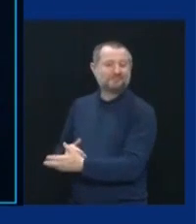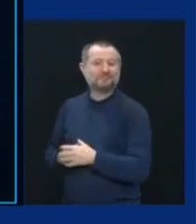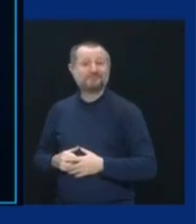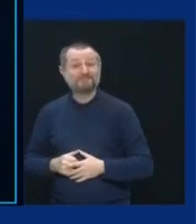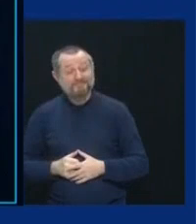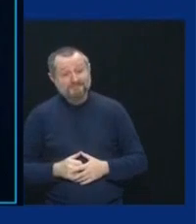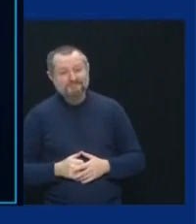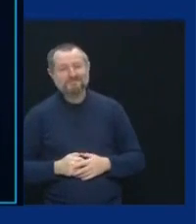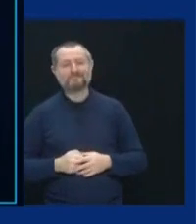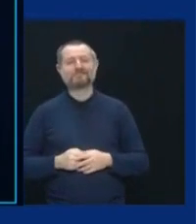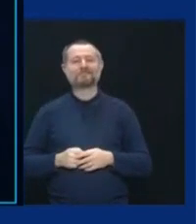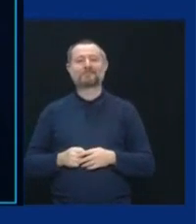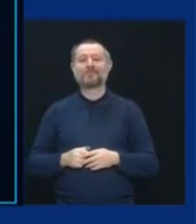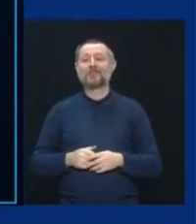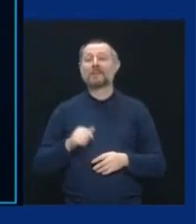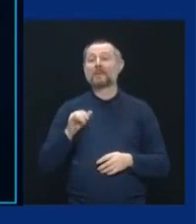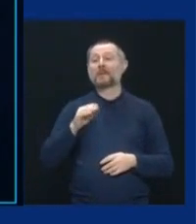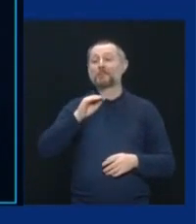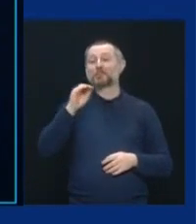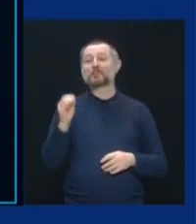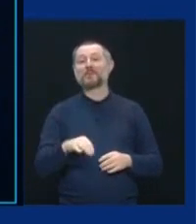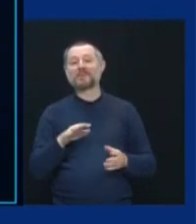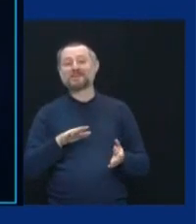If you look at the rate of death